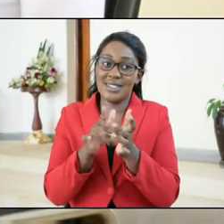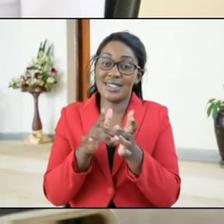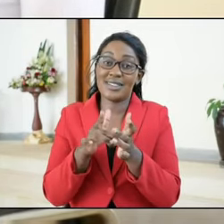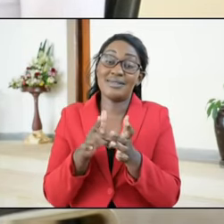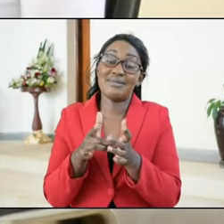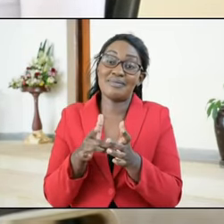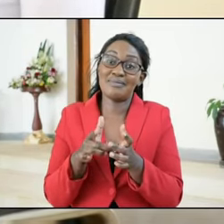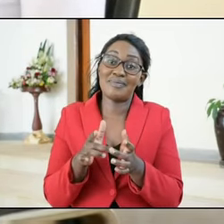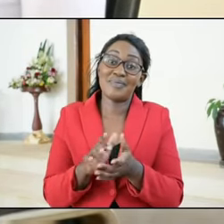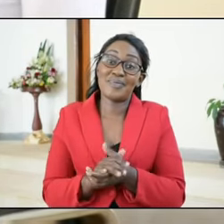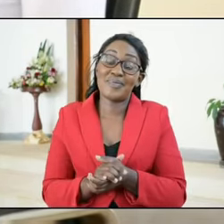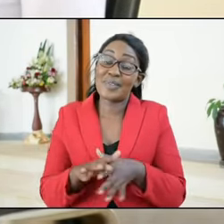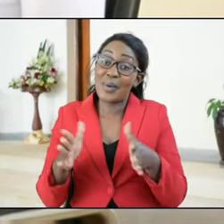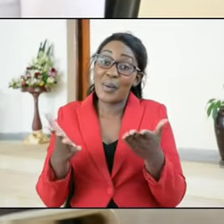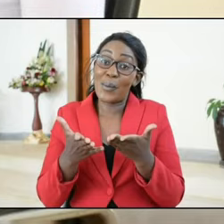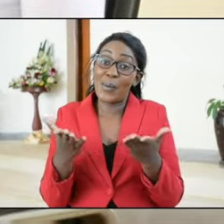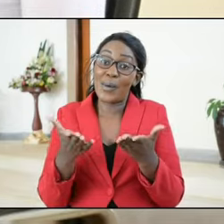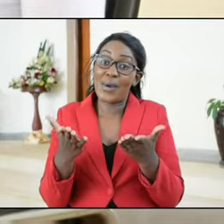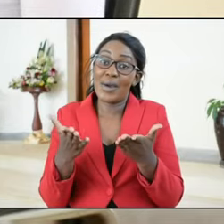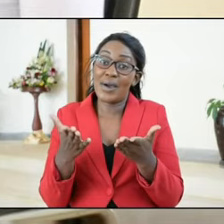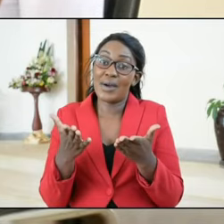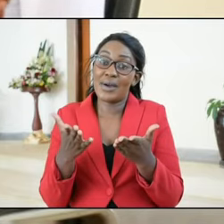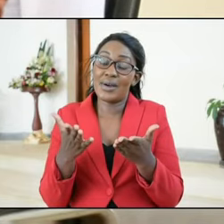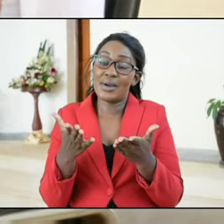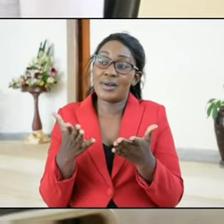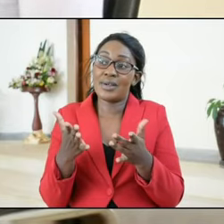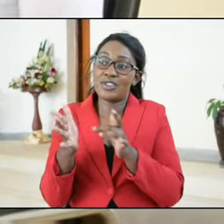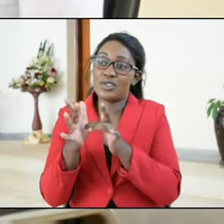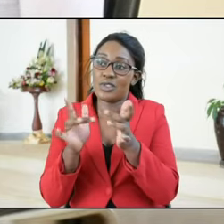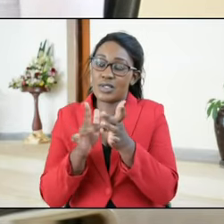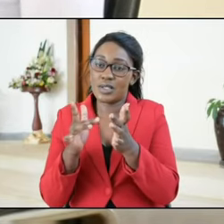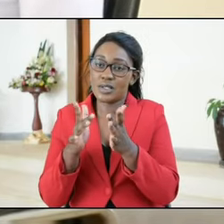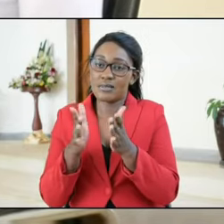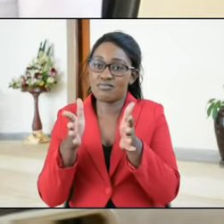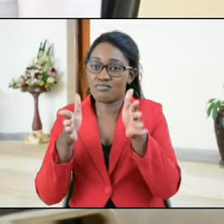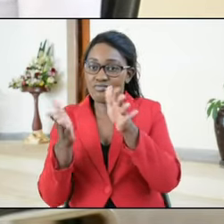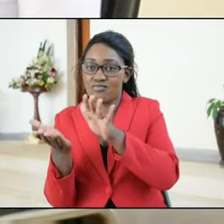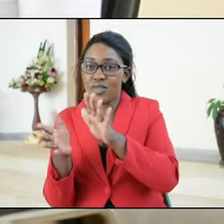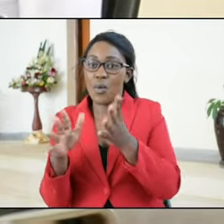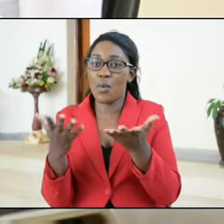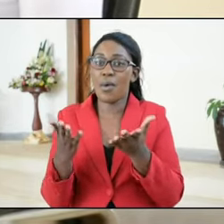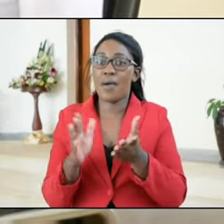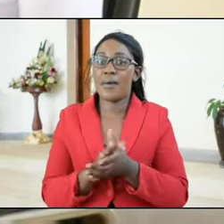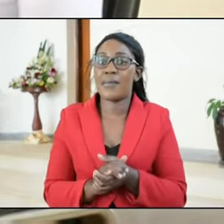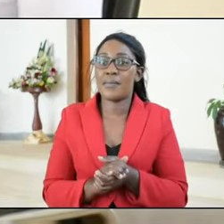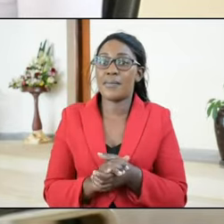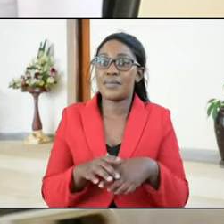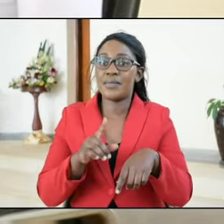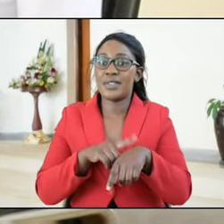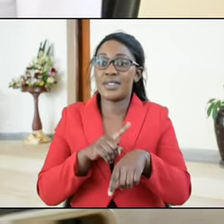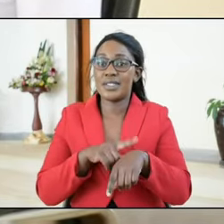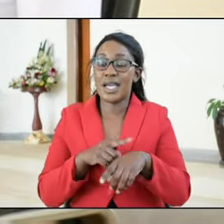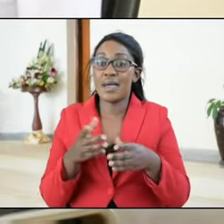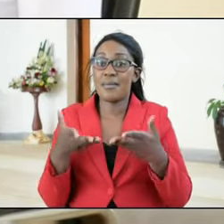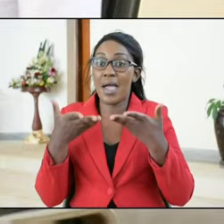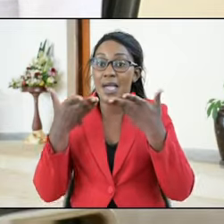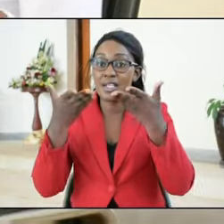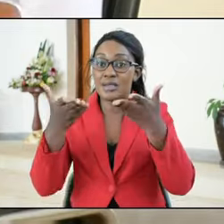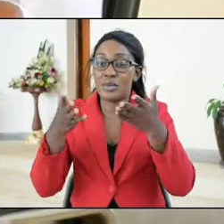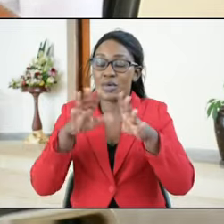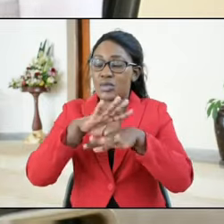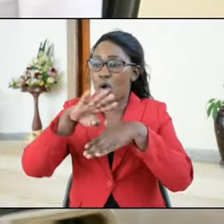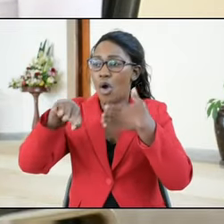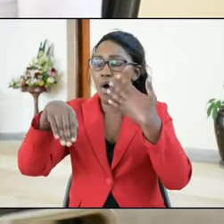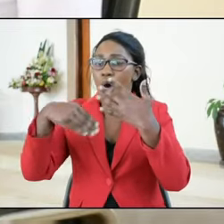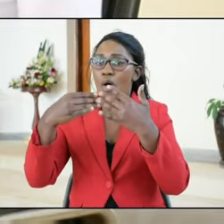today, where would he be looking at? Which side would he be leaning on? And even as we are exposed to all this information, all